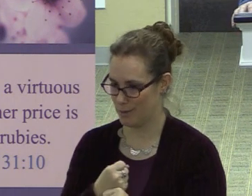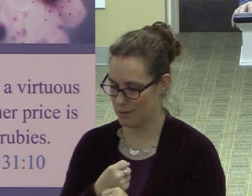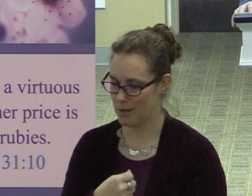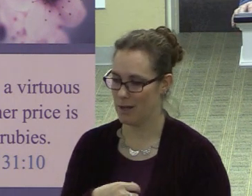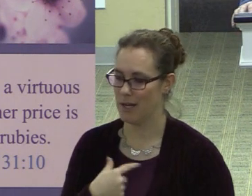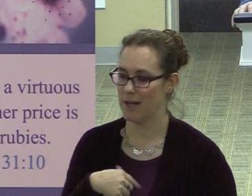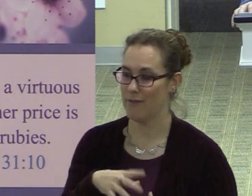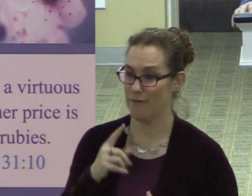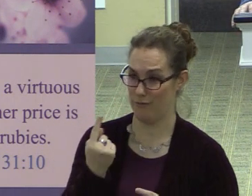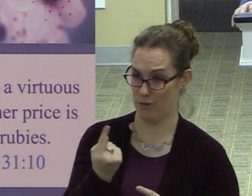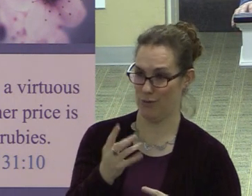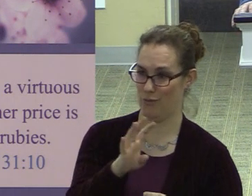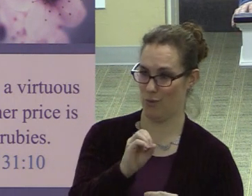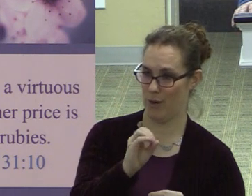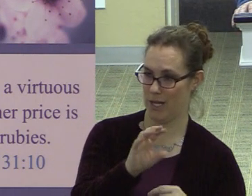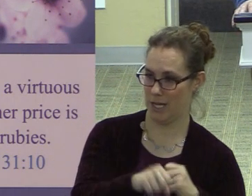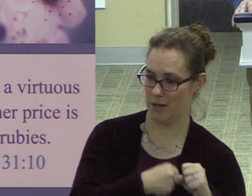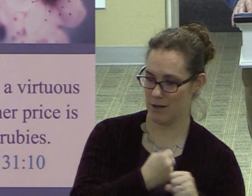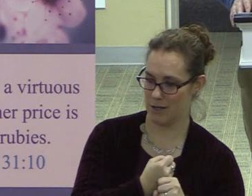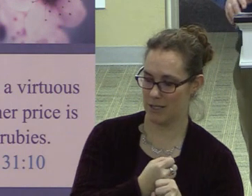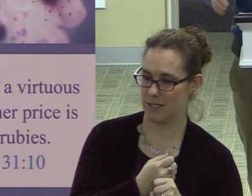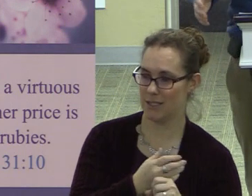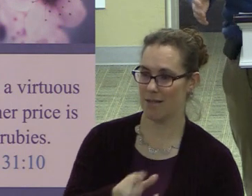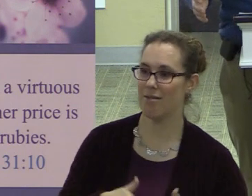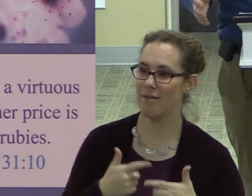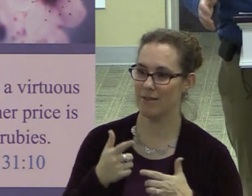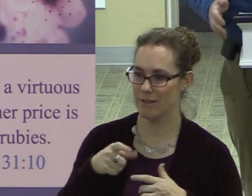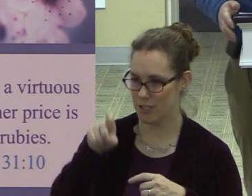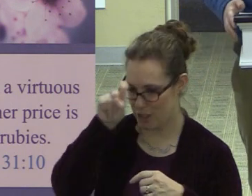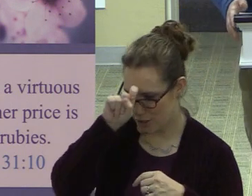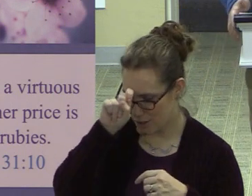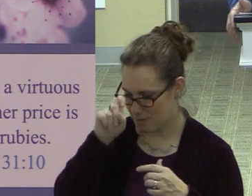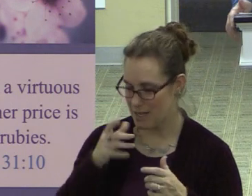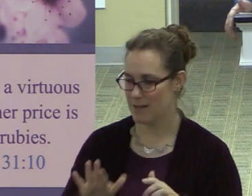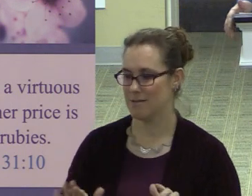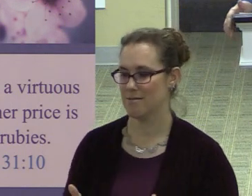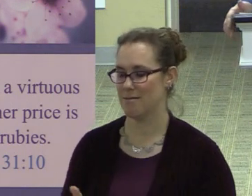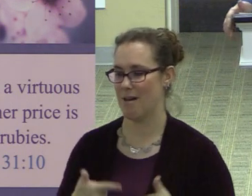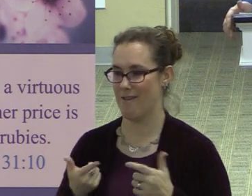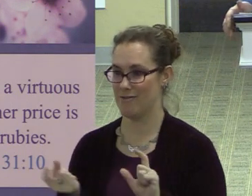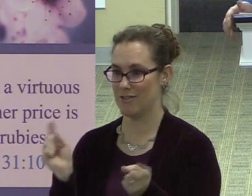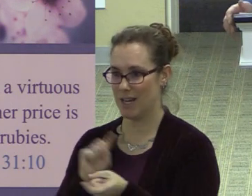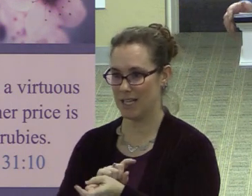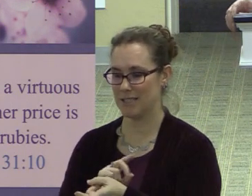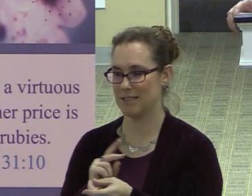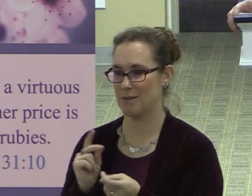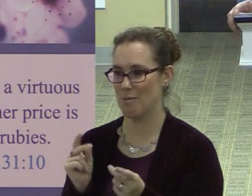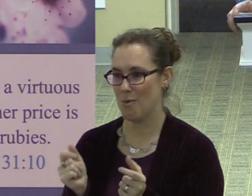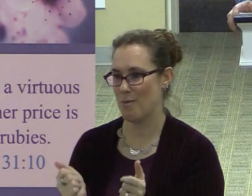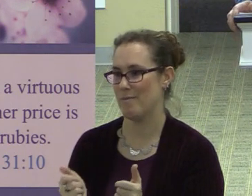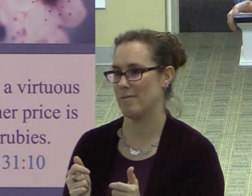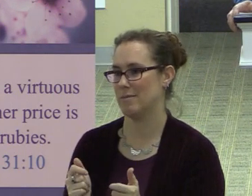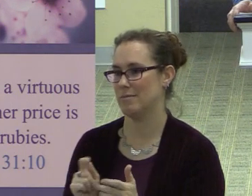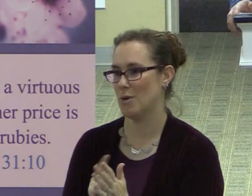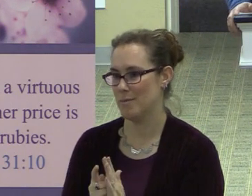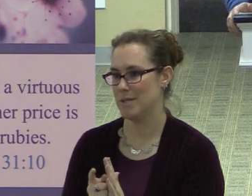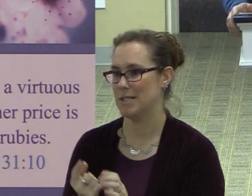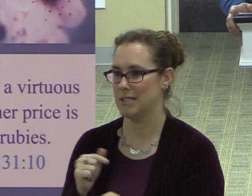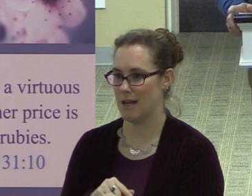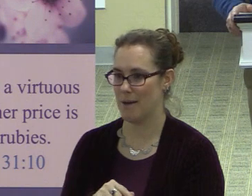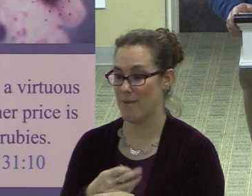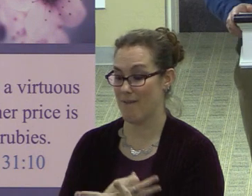Egypt. And his life changed in a single moment in time on a